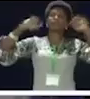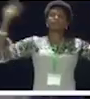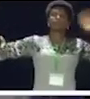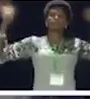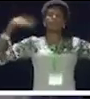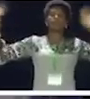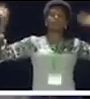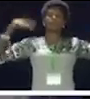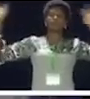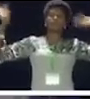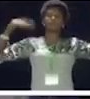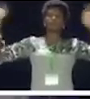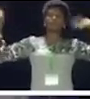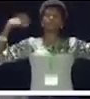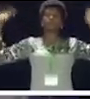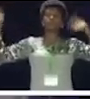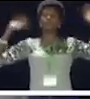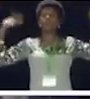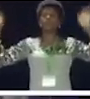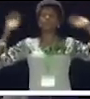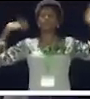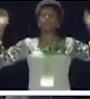hallelujah.